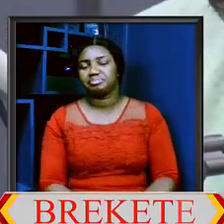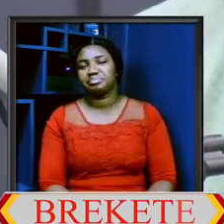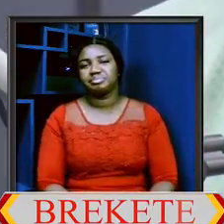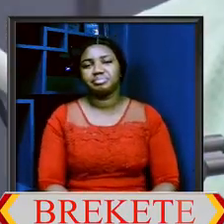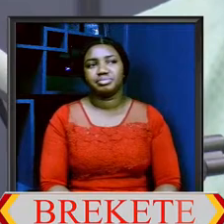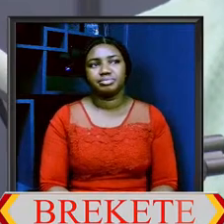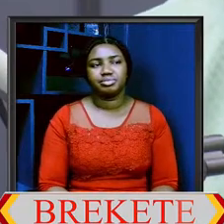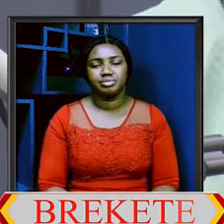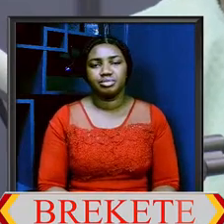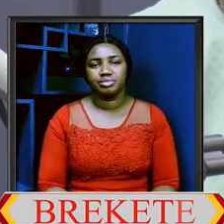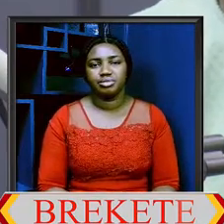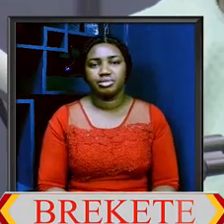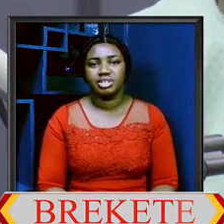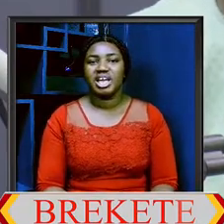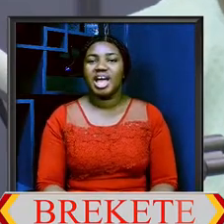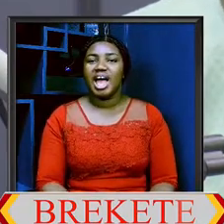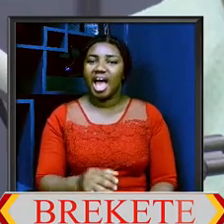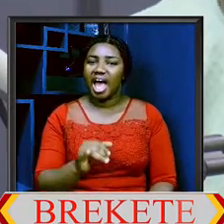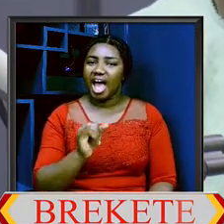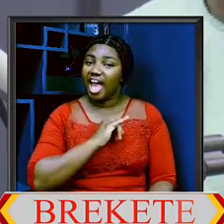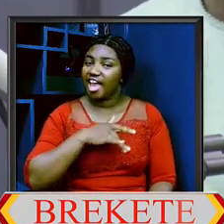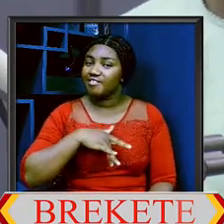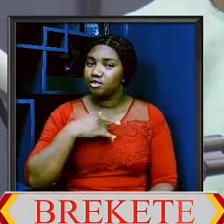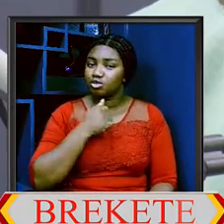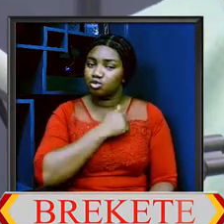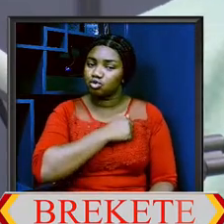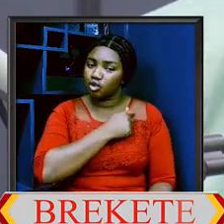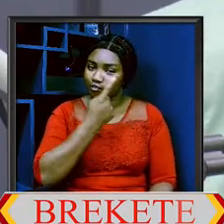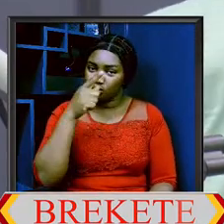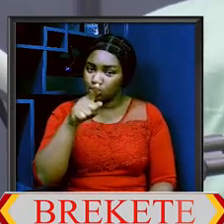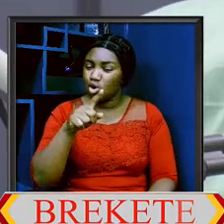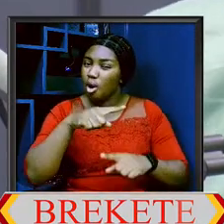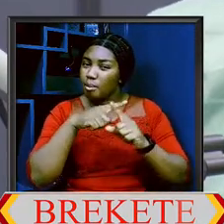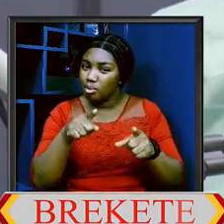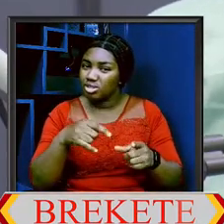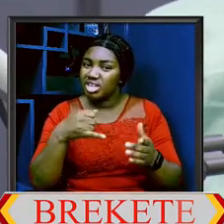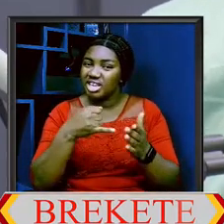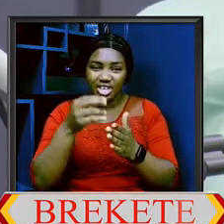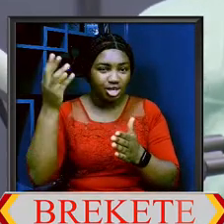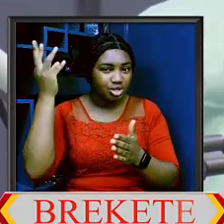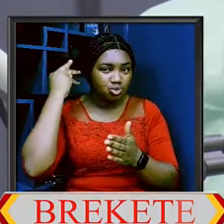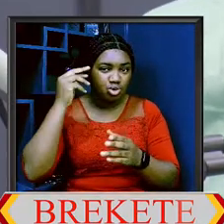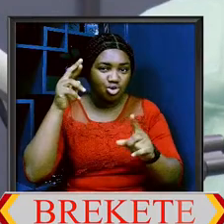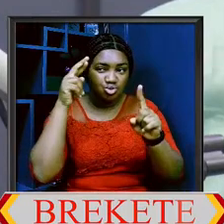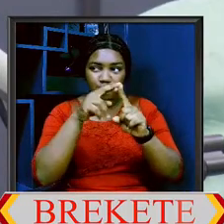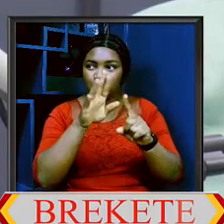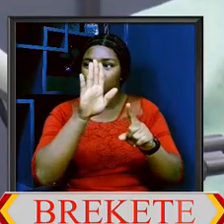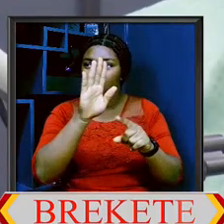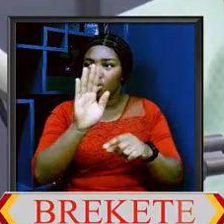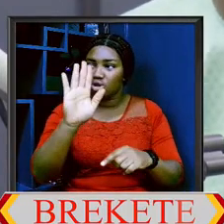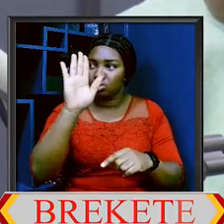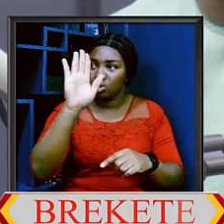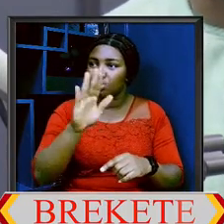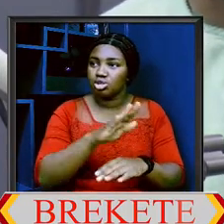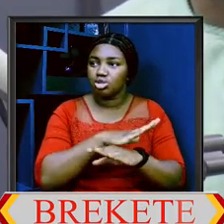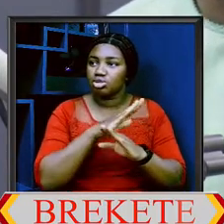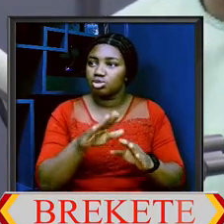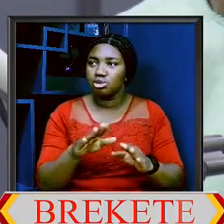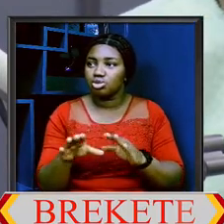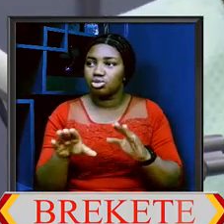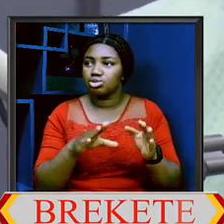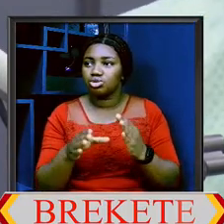them in as much as a sympathize with you now you go reach your turnue you go talk not they do hand like this you go reach your T